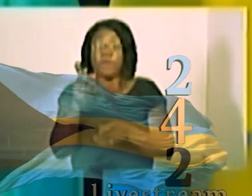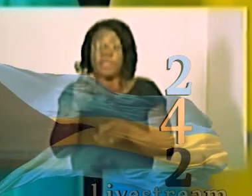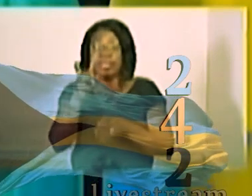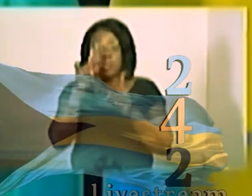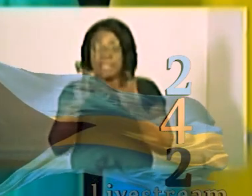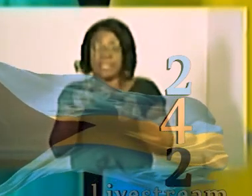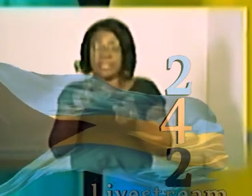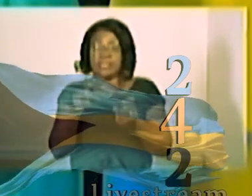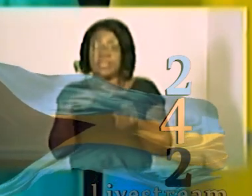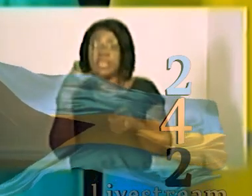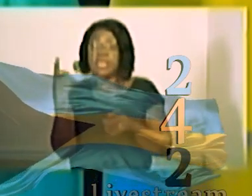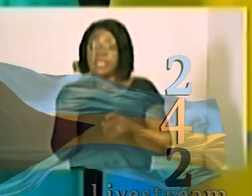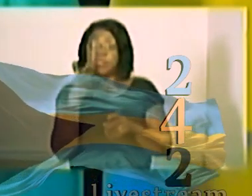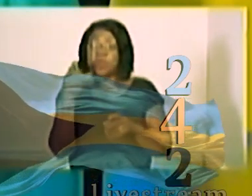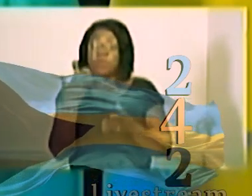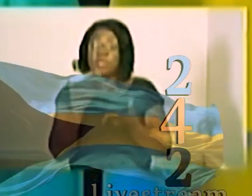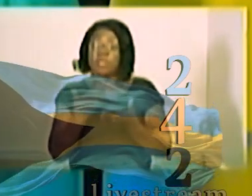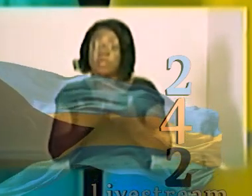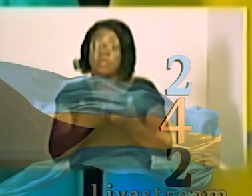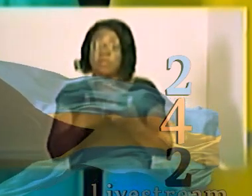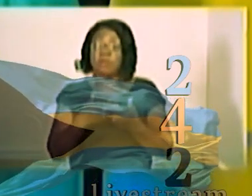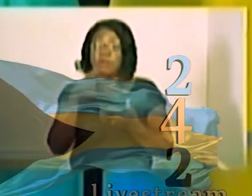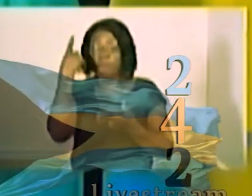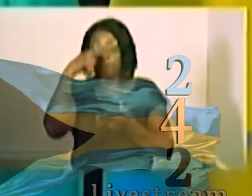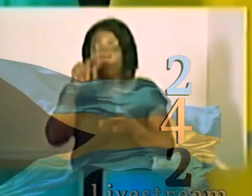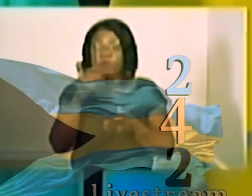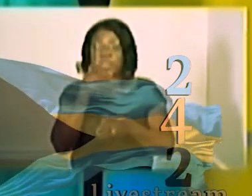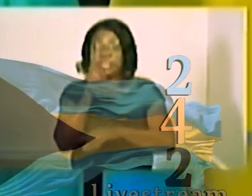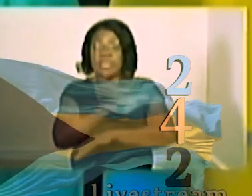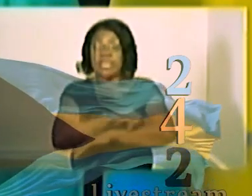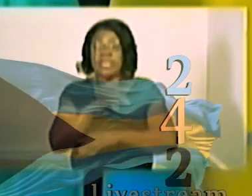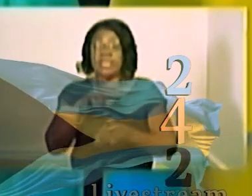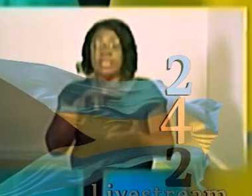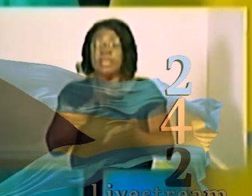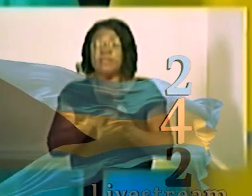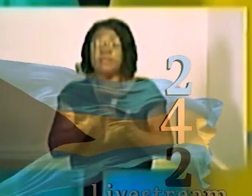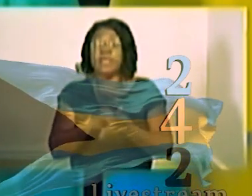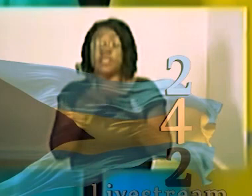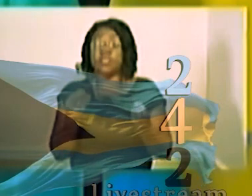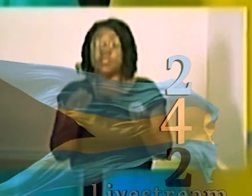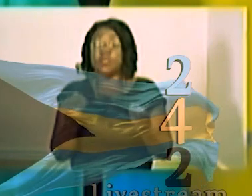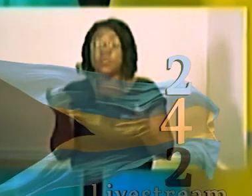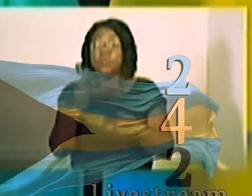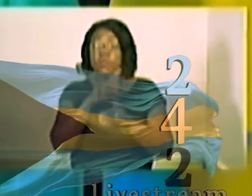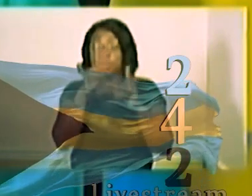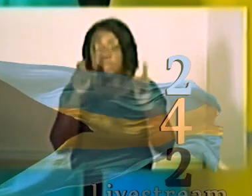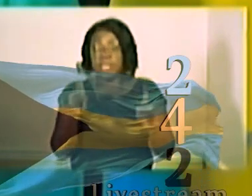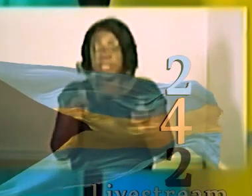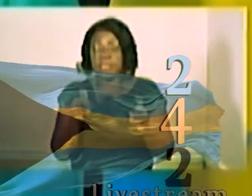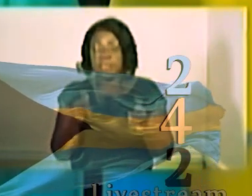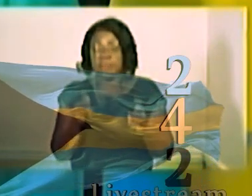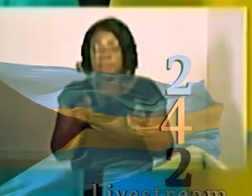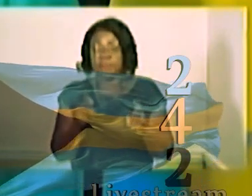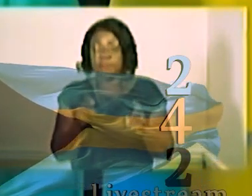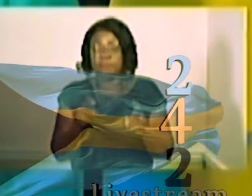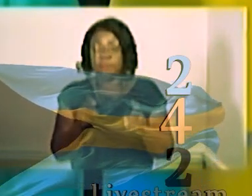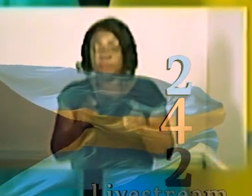good for the day that you're doing the test, especially as it relates to people who may be